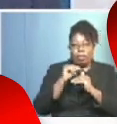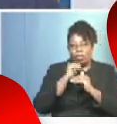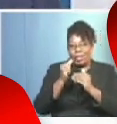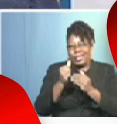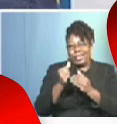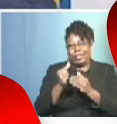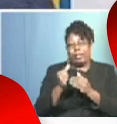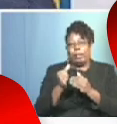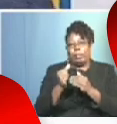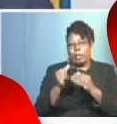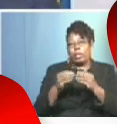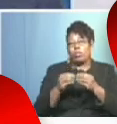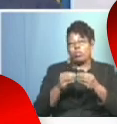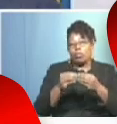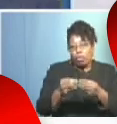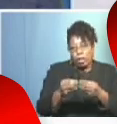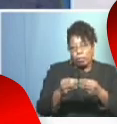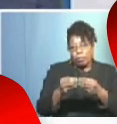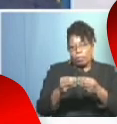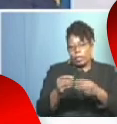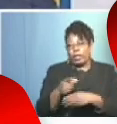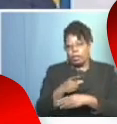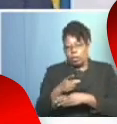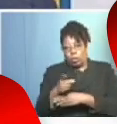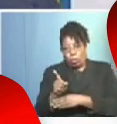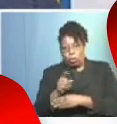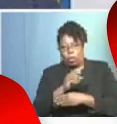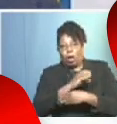to the extent where these officers, in my view,